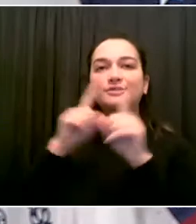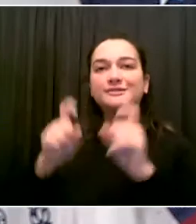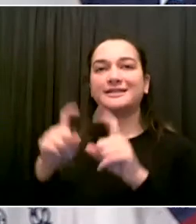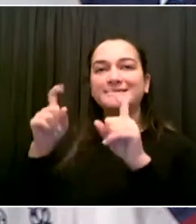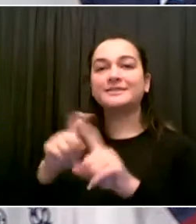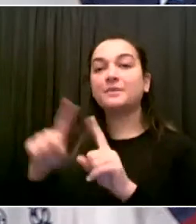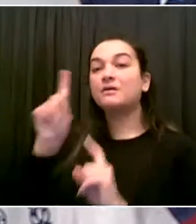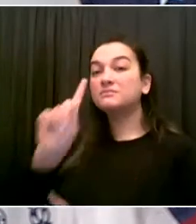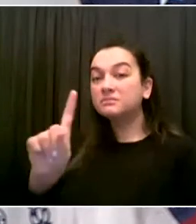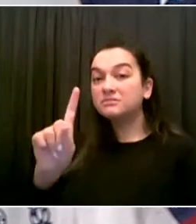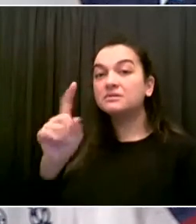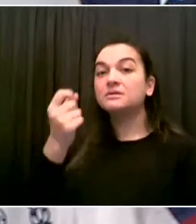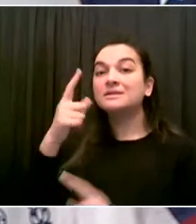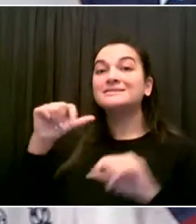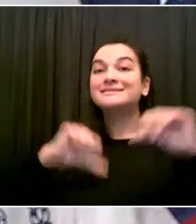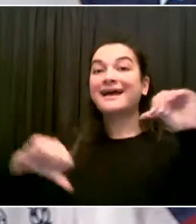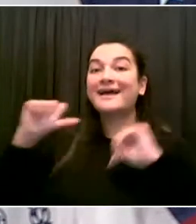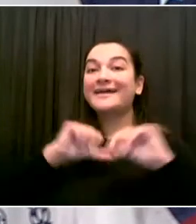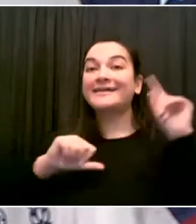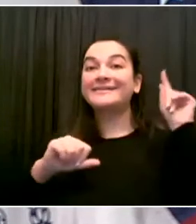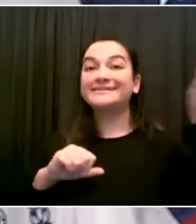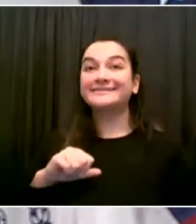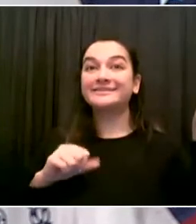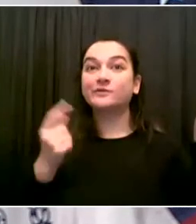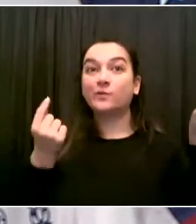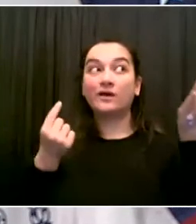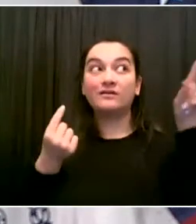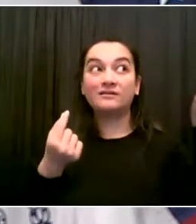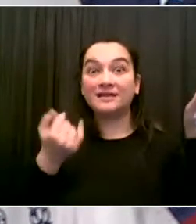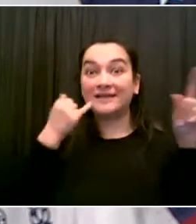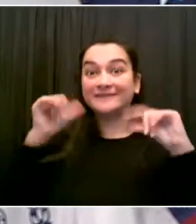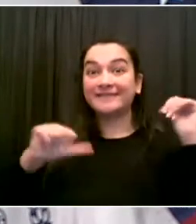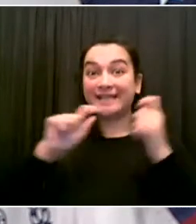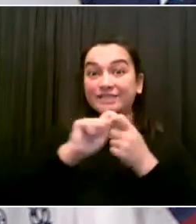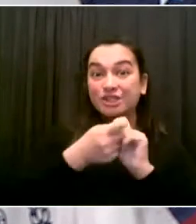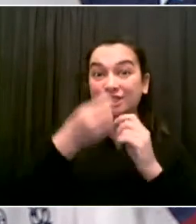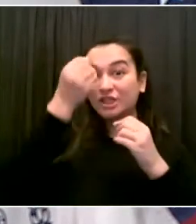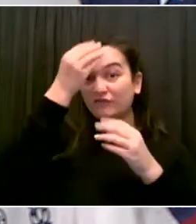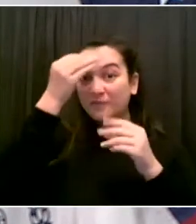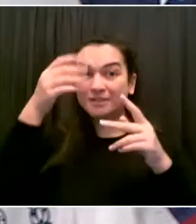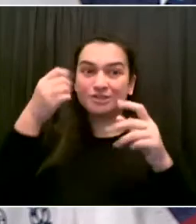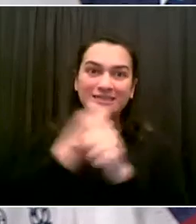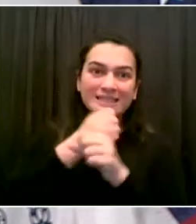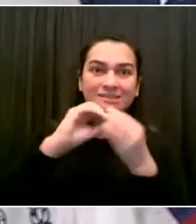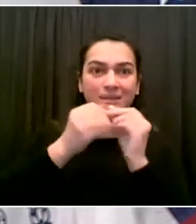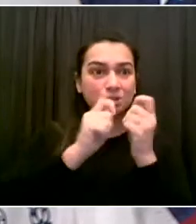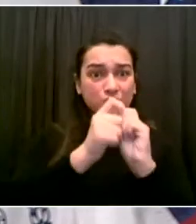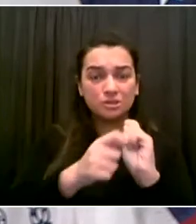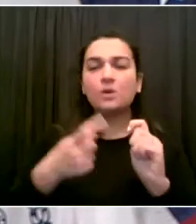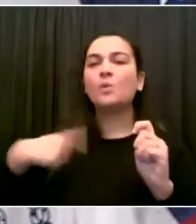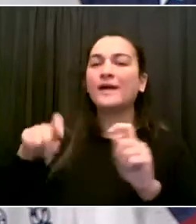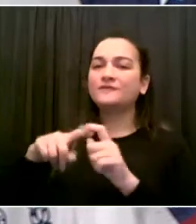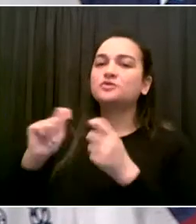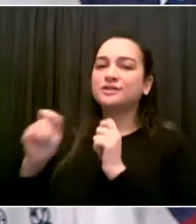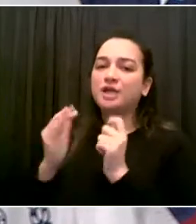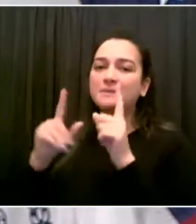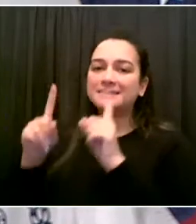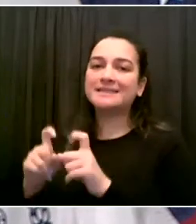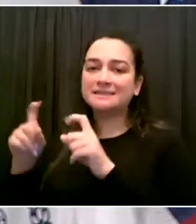testing, there'll be a situation room, and we'll act according to what we see, site by